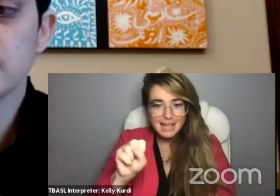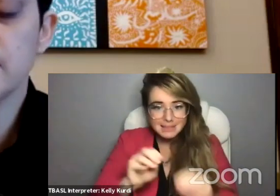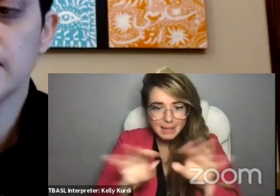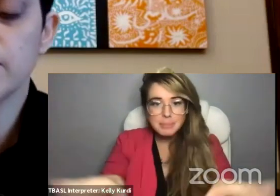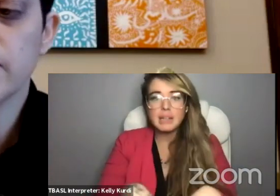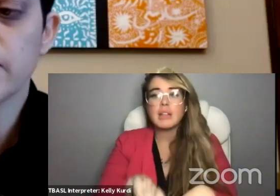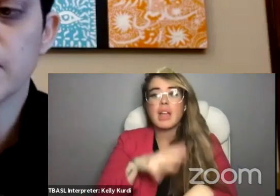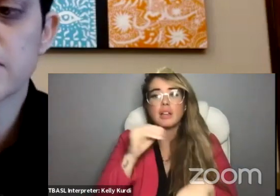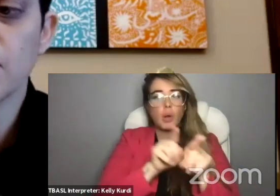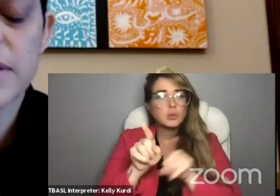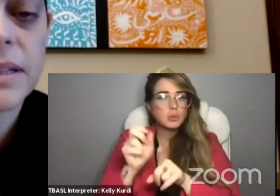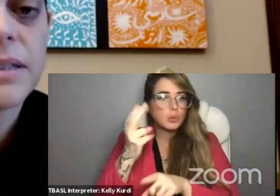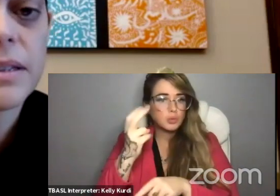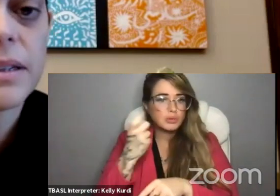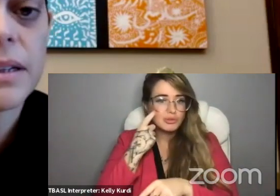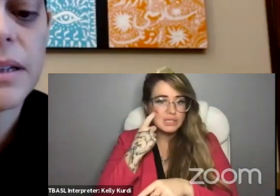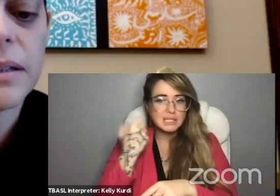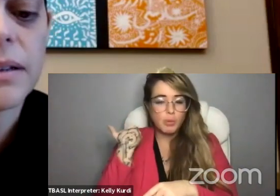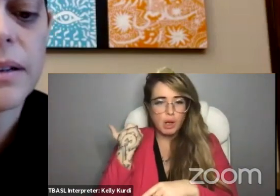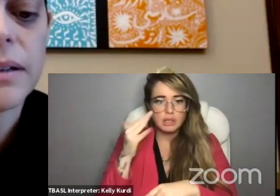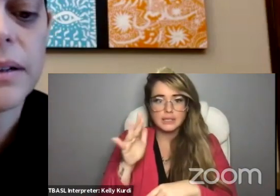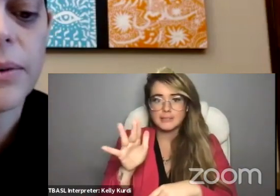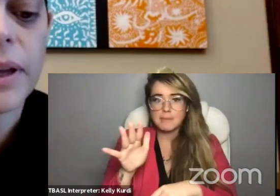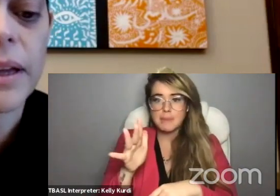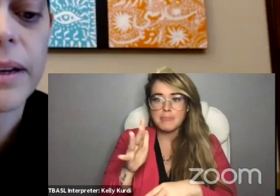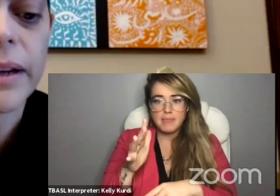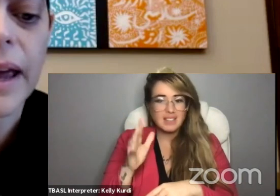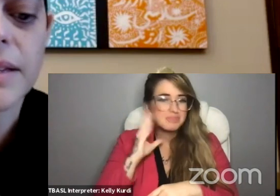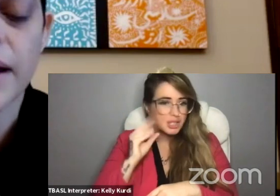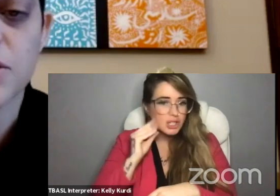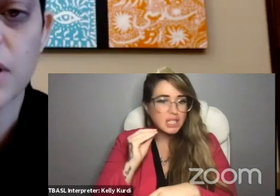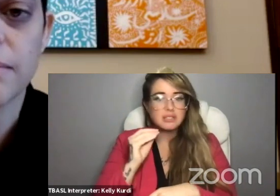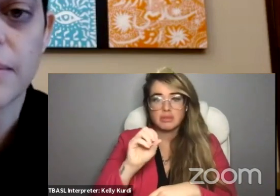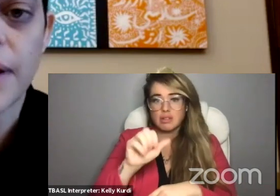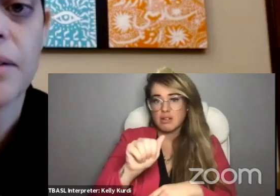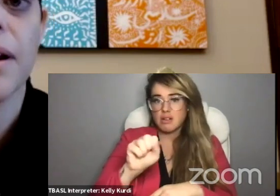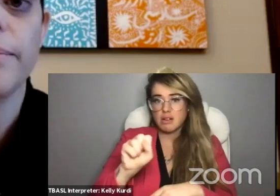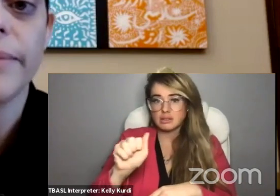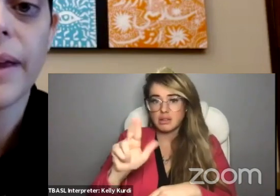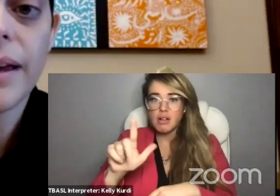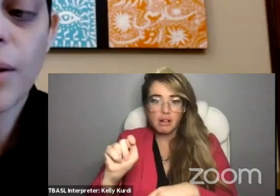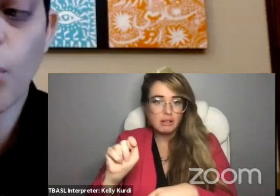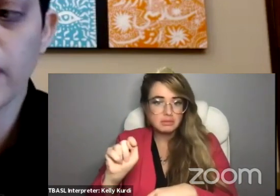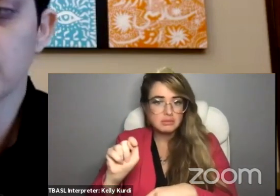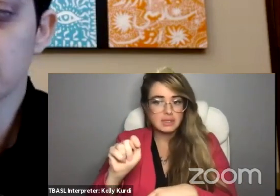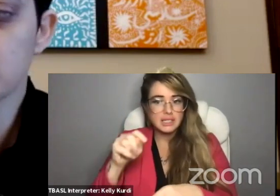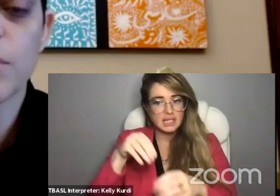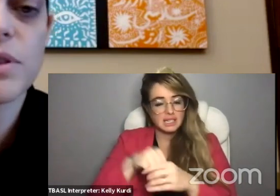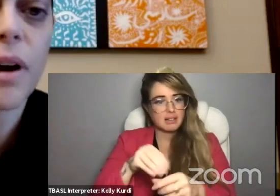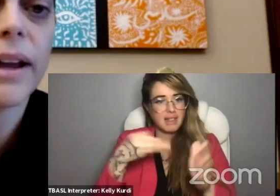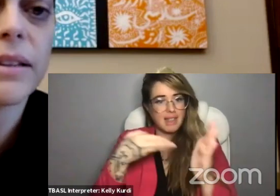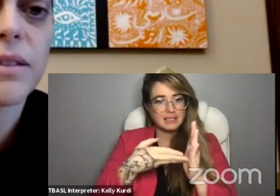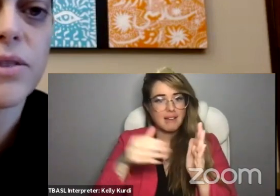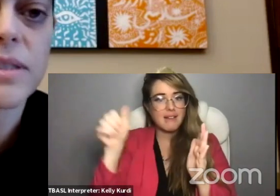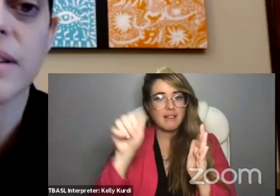was assaulted in an anti-Asian hate crime, when she